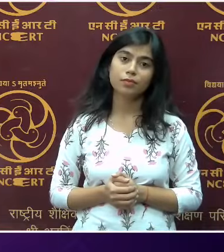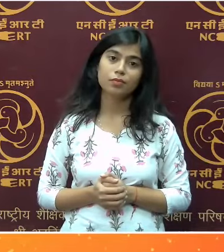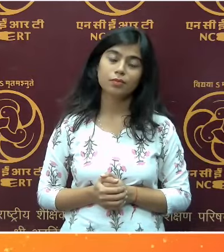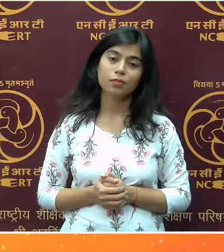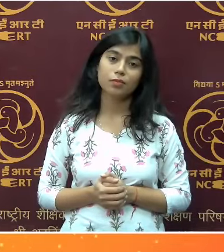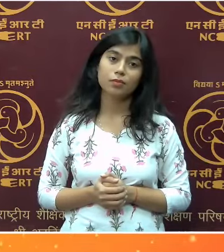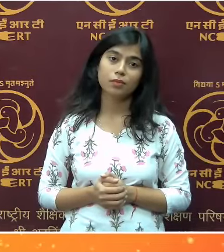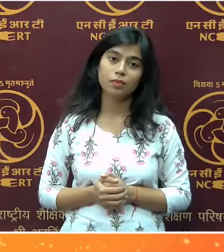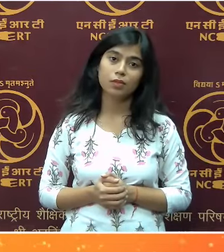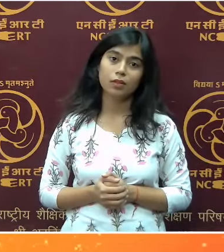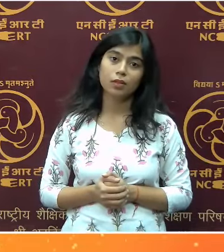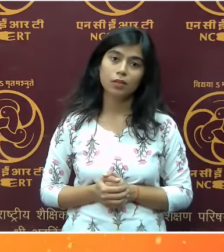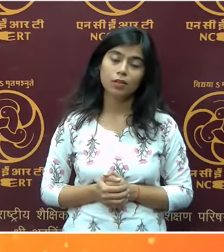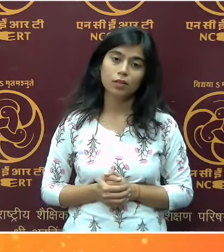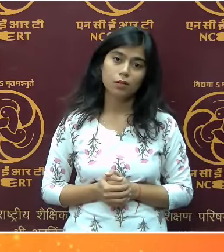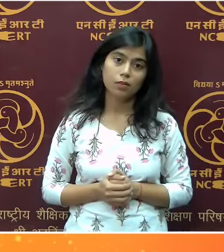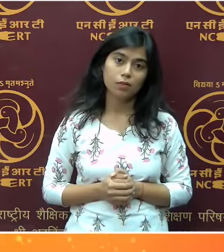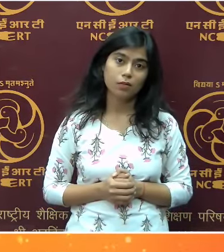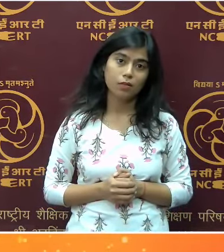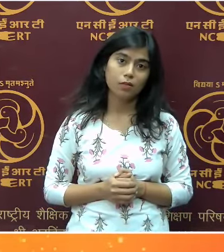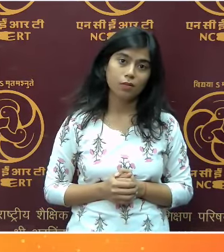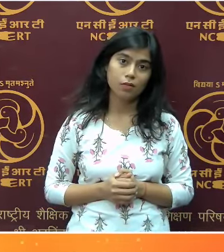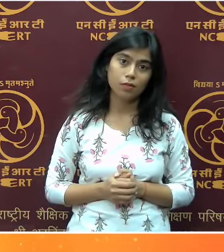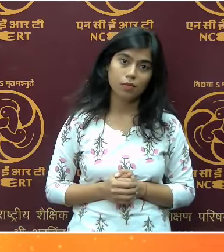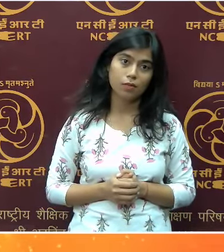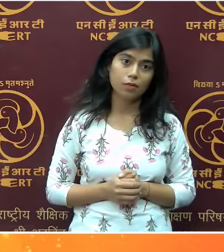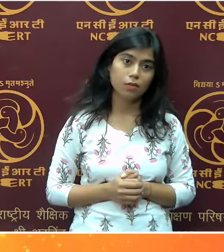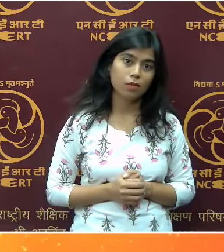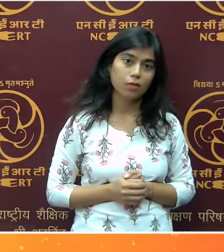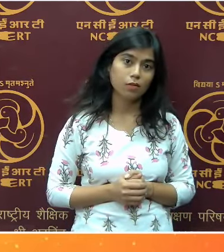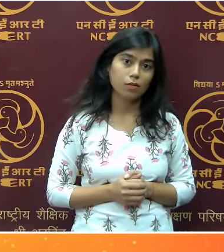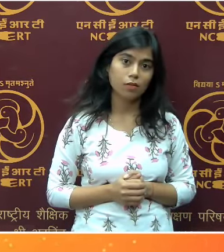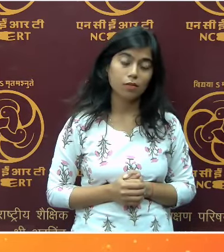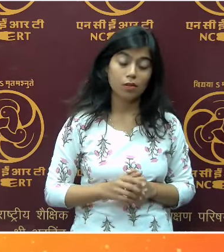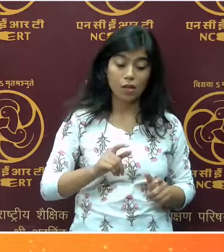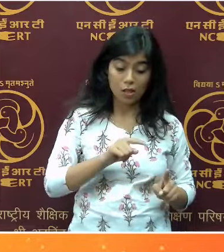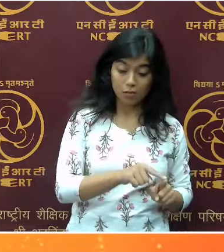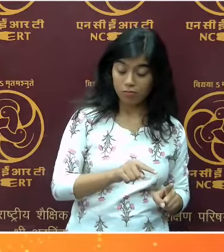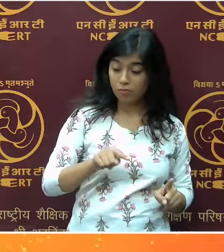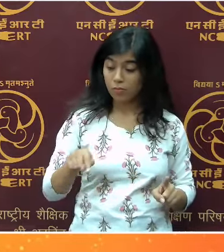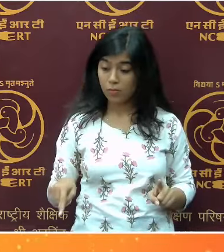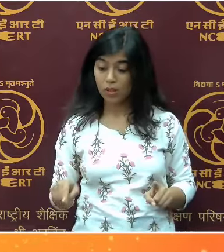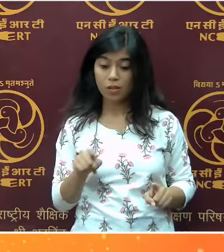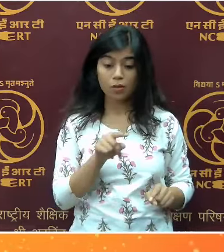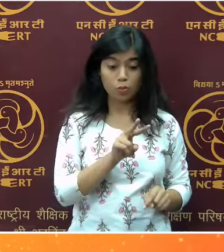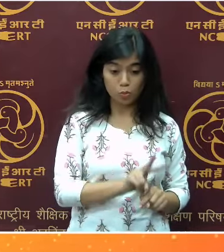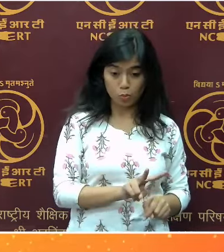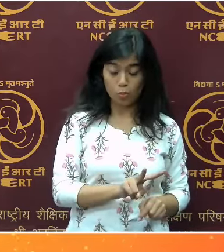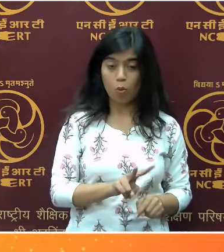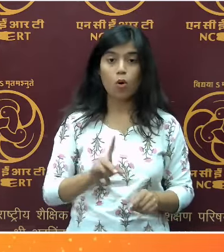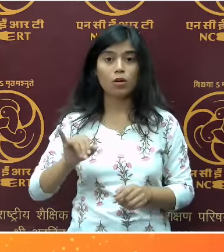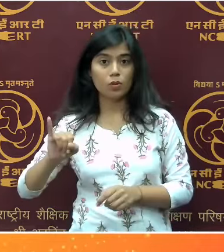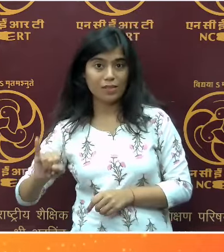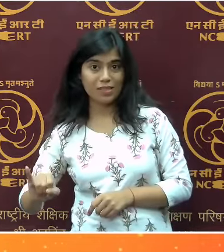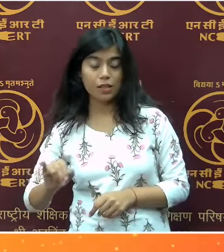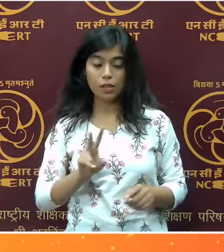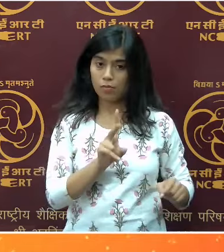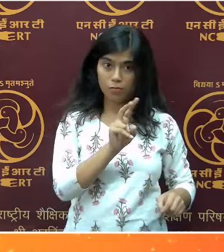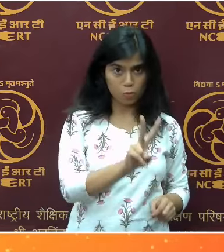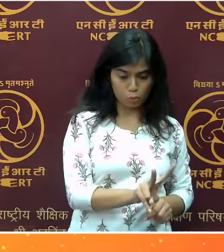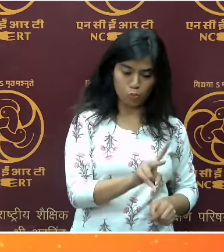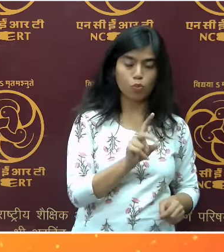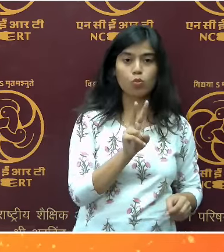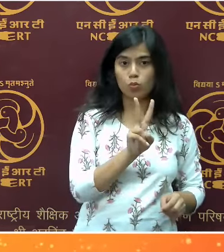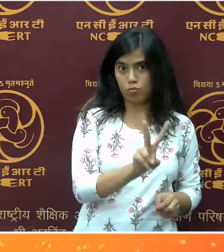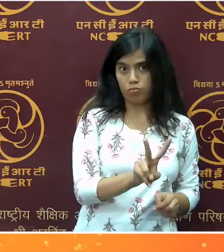consider one point with the 12 volt and another point with the 6 volt. If you connect with a wire,